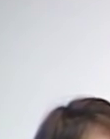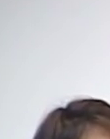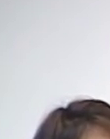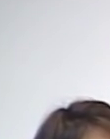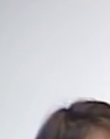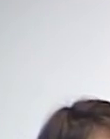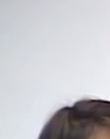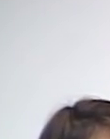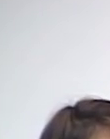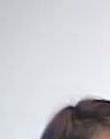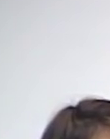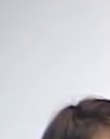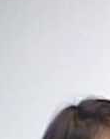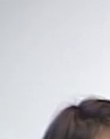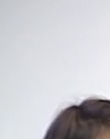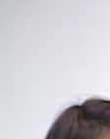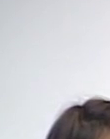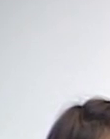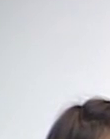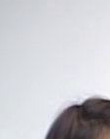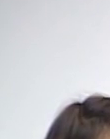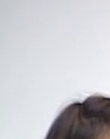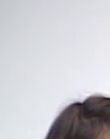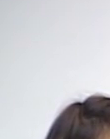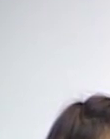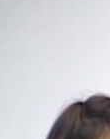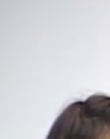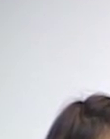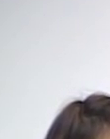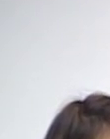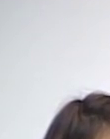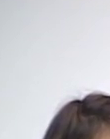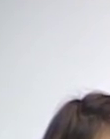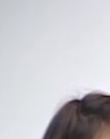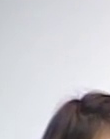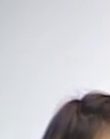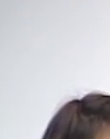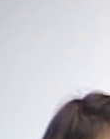how you're keeping track of the access to interpreters